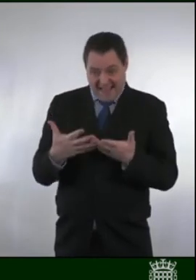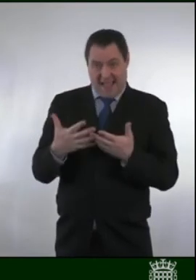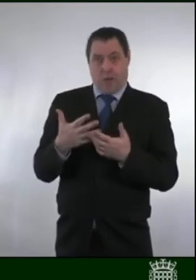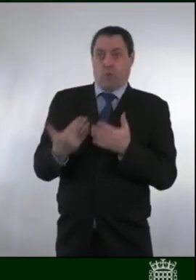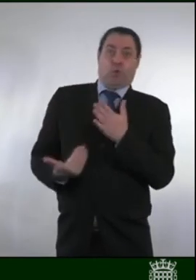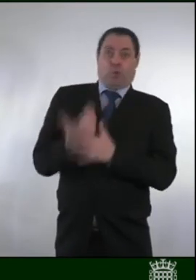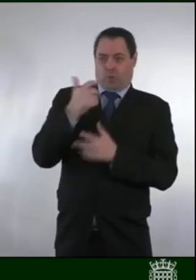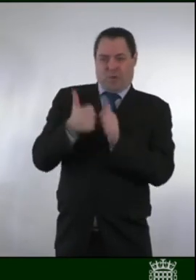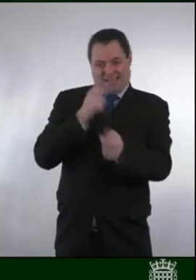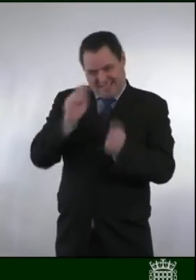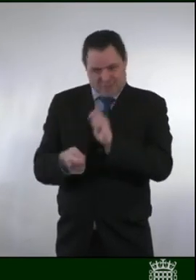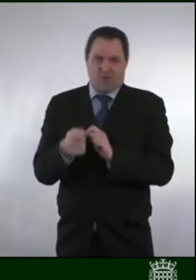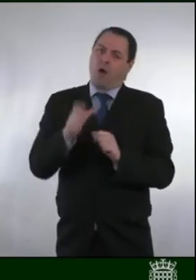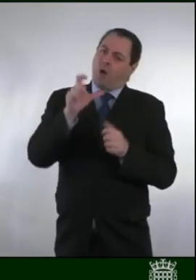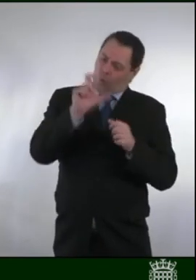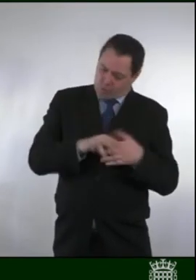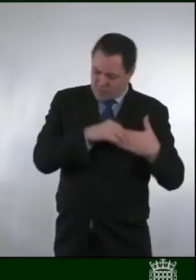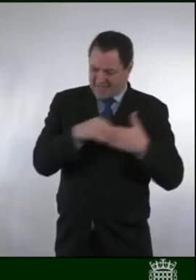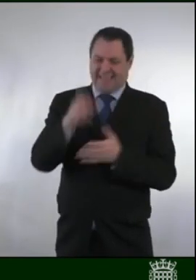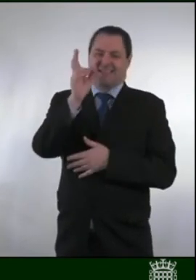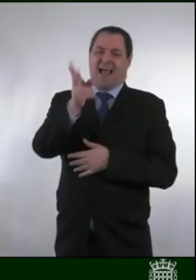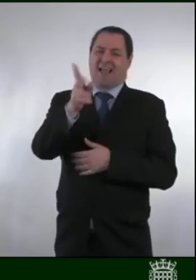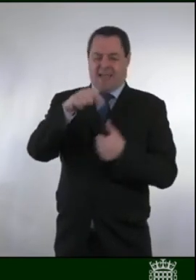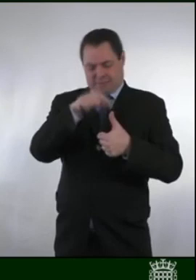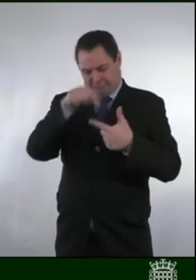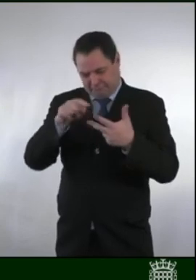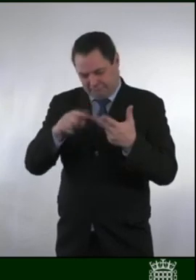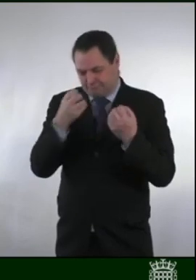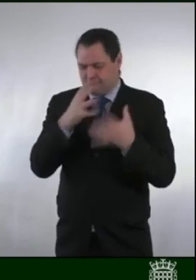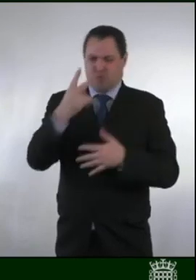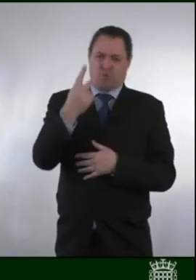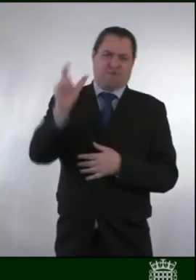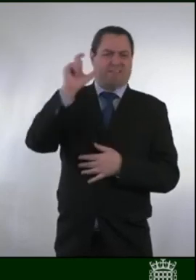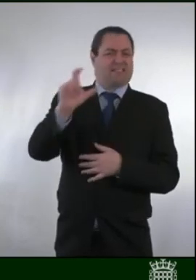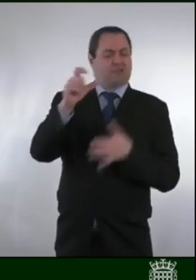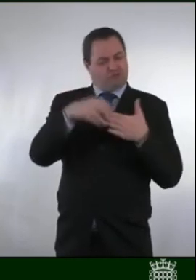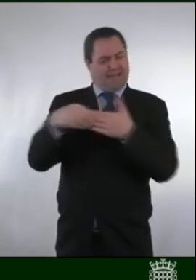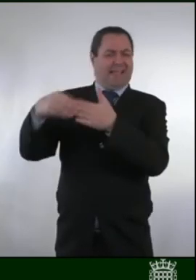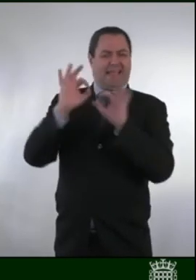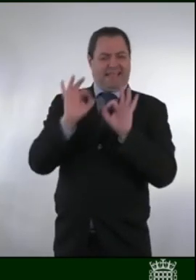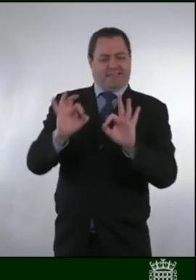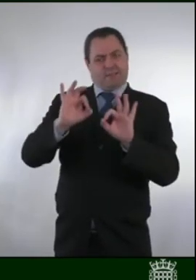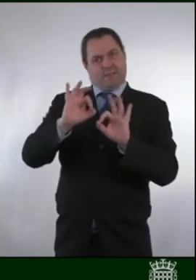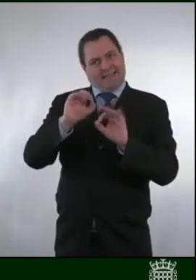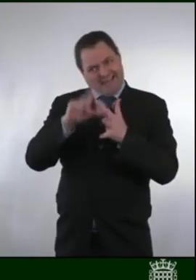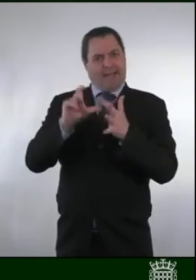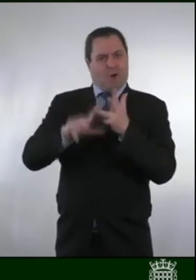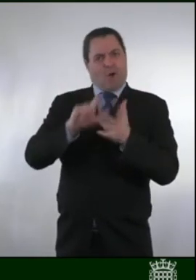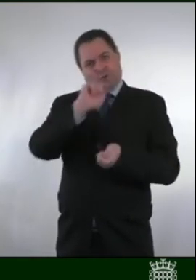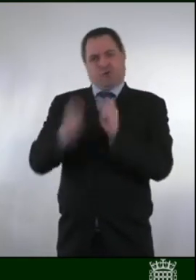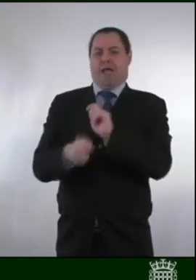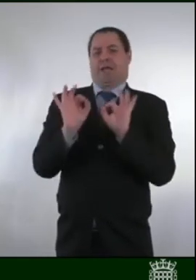Cornwall today shows that Cornwall is once again at the heart of the 21st century UK green industrial